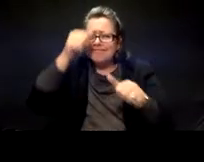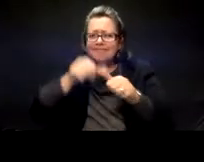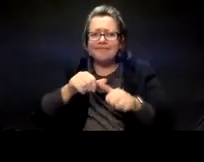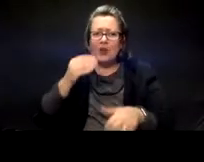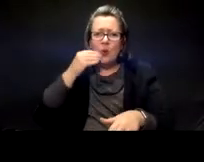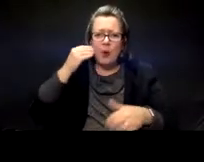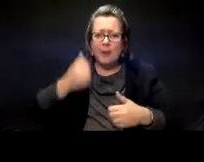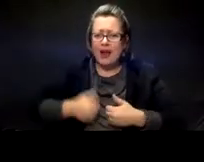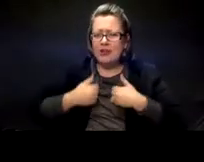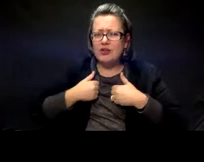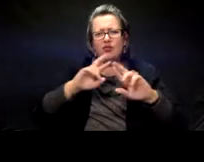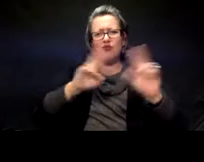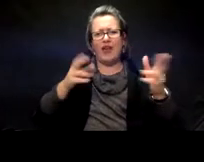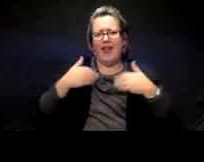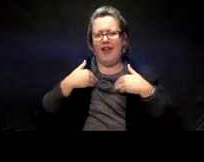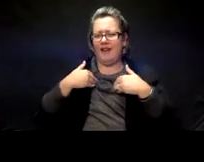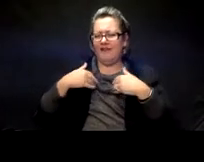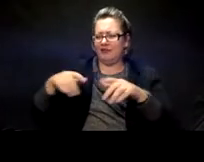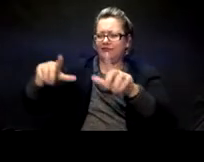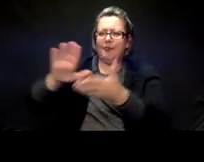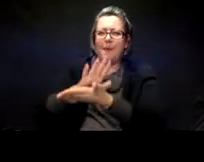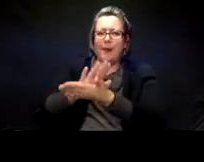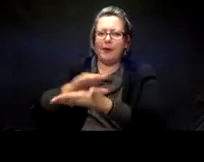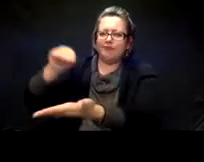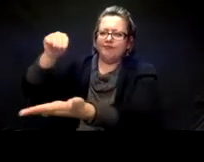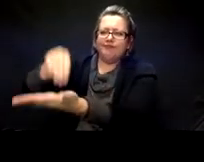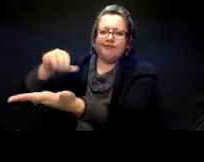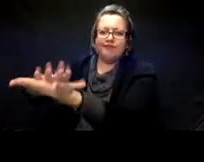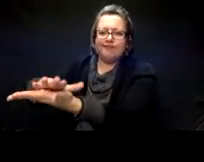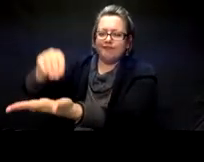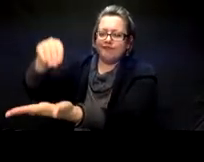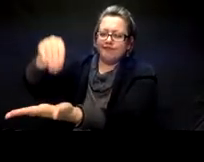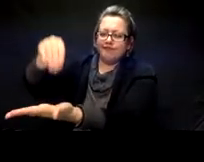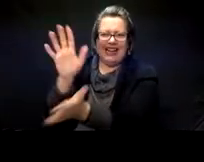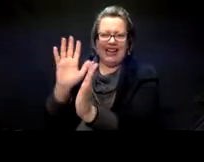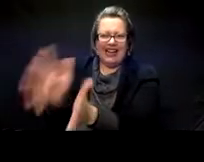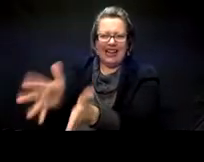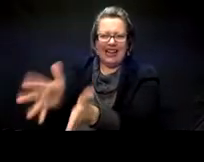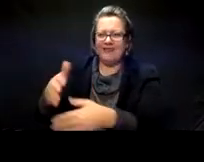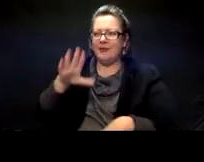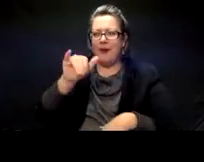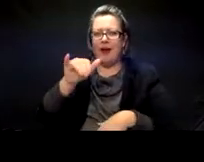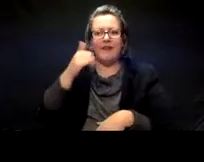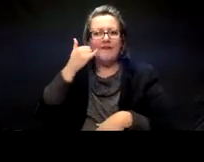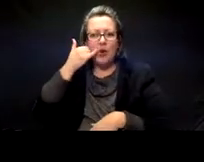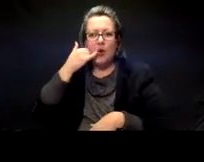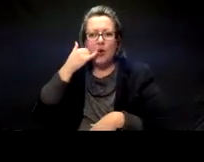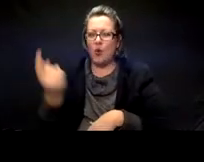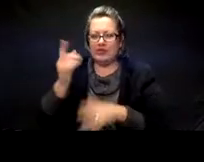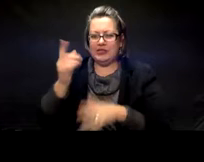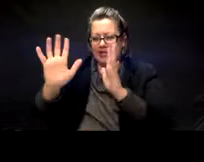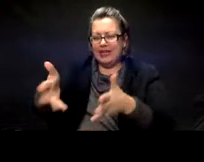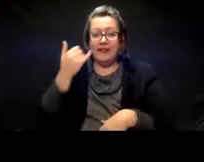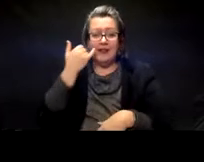home address. But if a child doesn't remember the home address, if they're too young to remember that, there could be a piece of